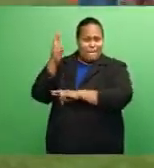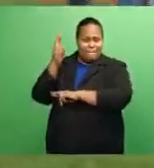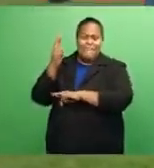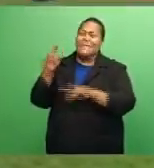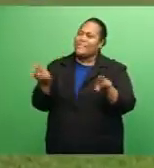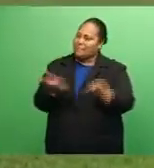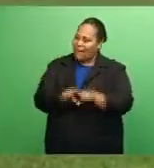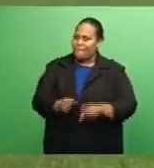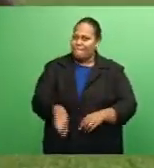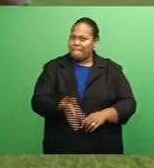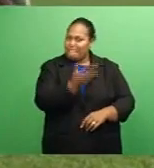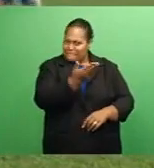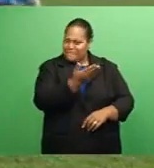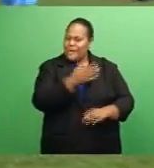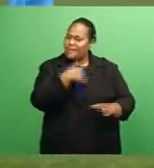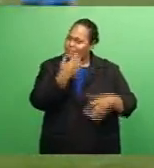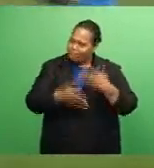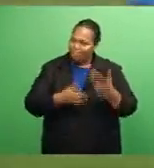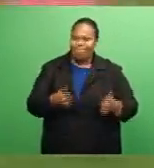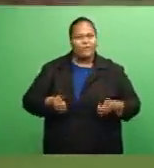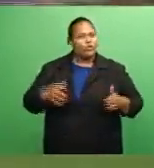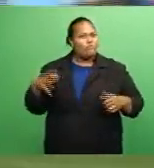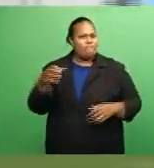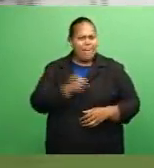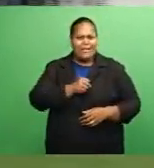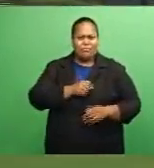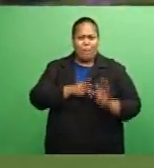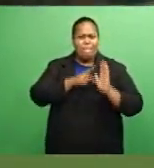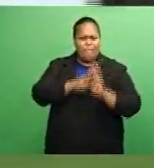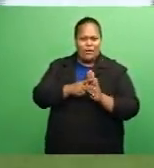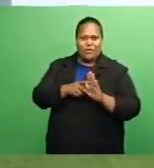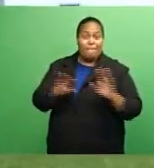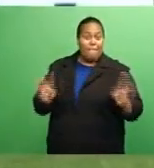Taraki is to know how to handle pressure on the field.